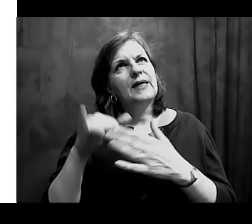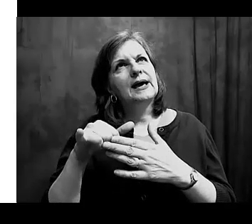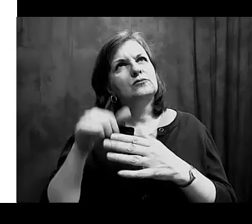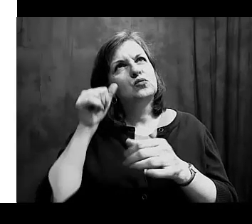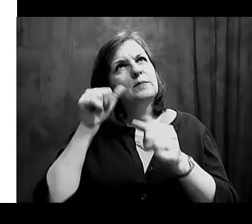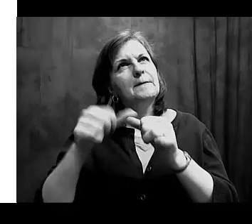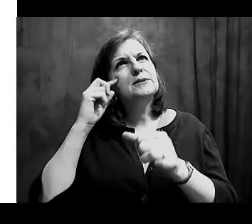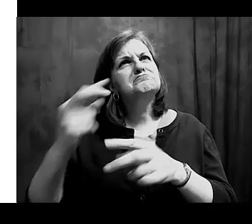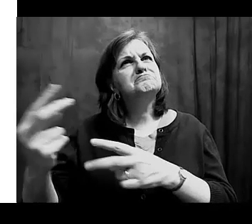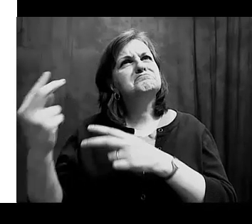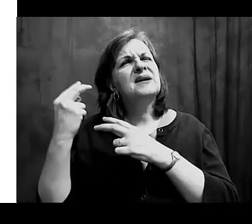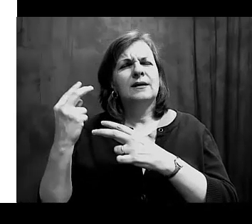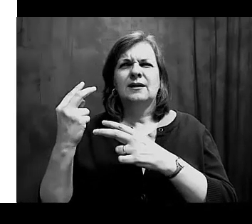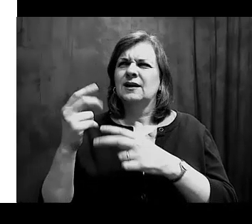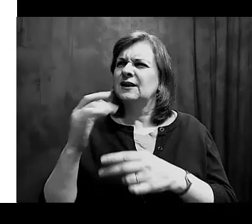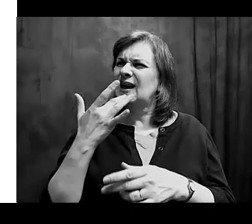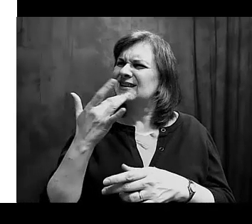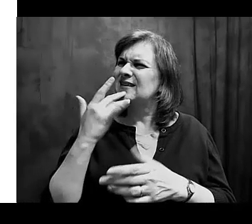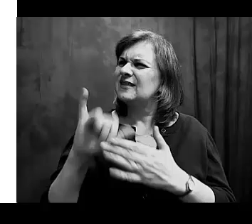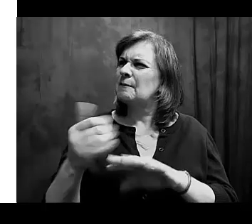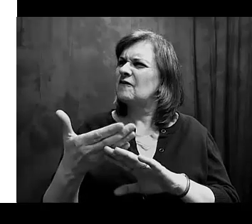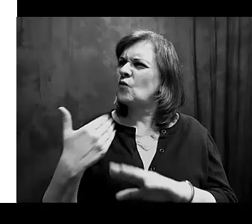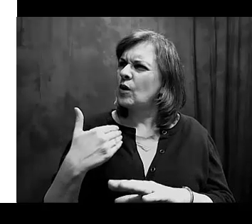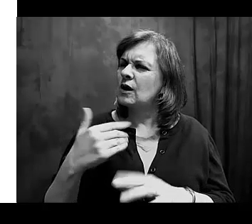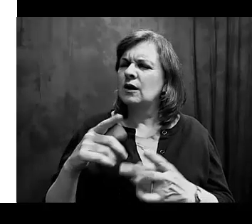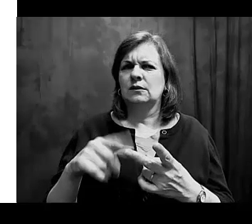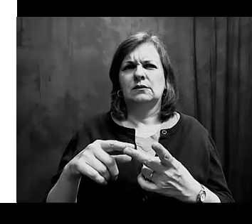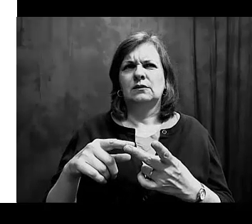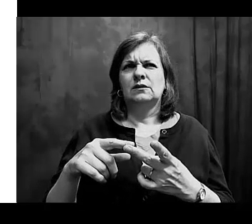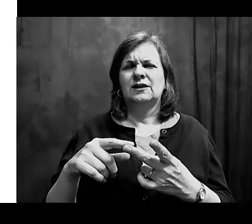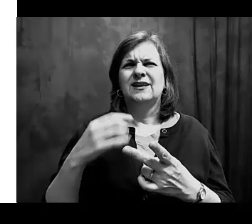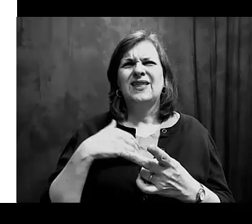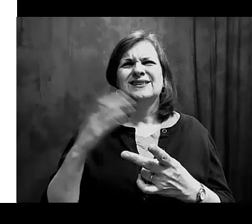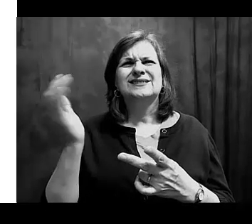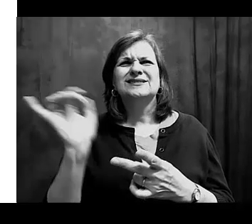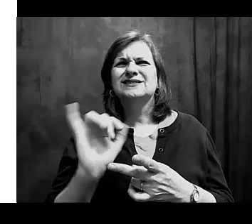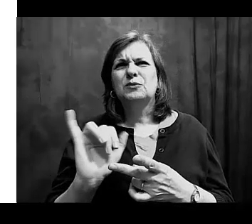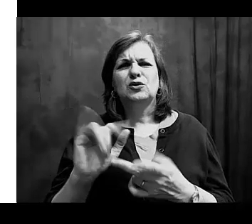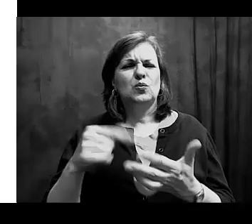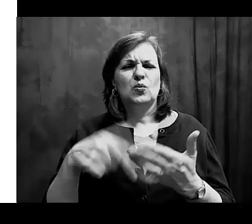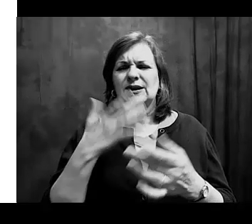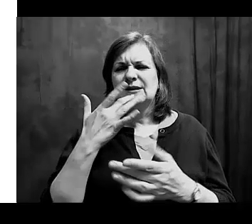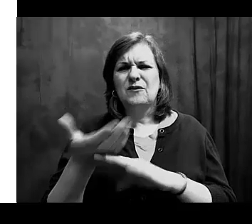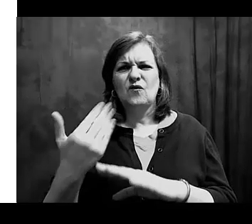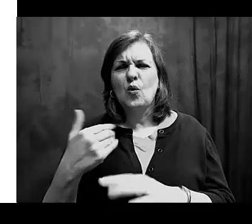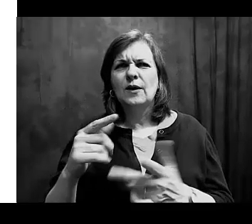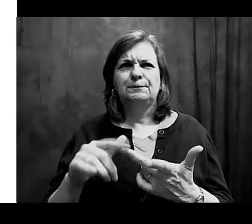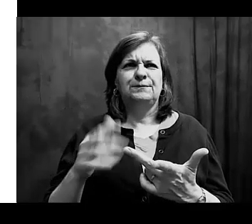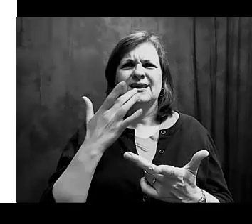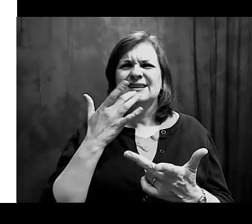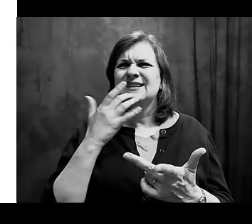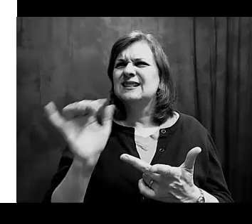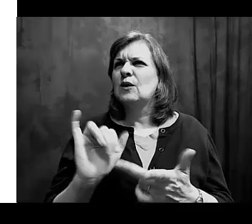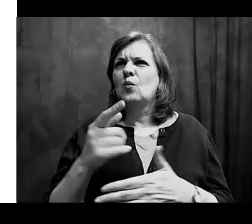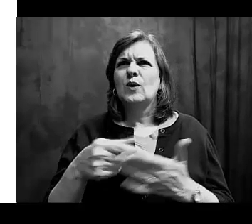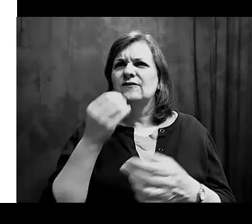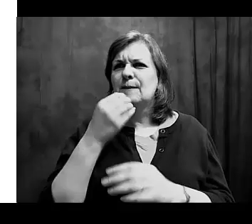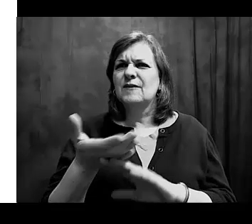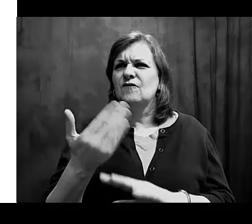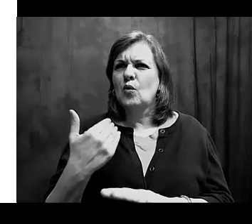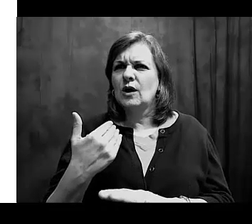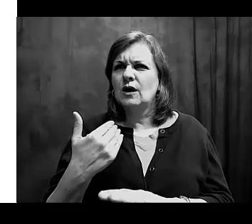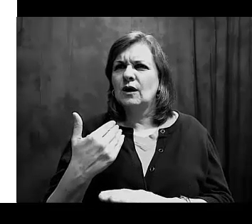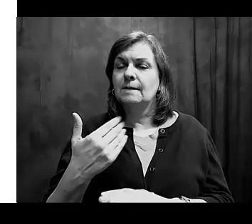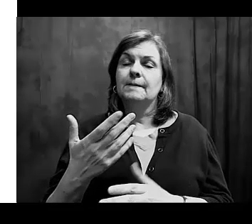tongue. And what we're looking for is those sugar molecules to actually bind specifically to sweet receptors. You